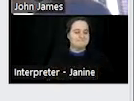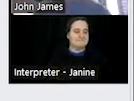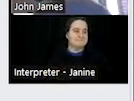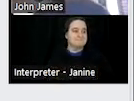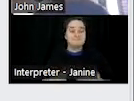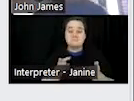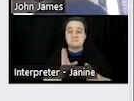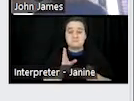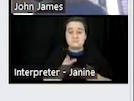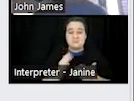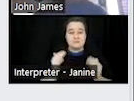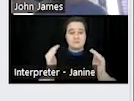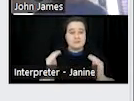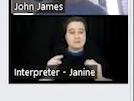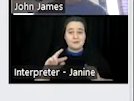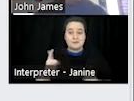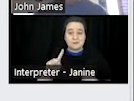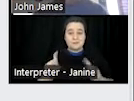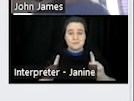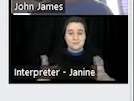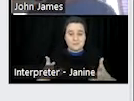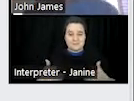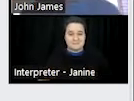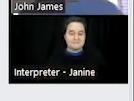All right, let's go on to our third question.